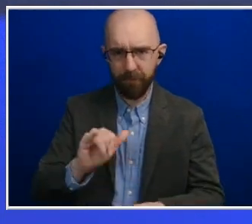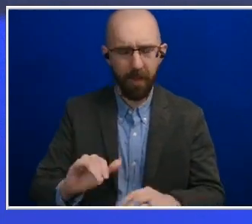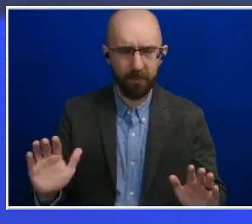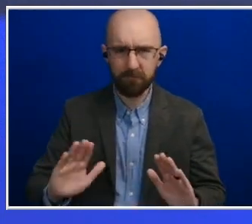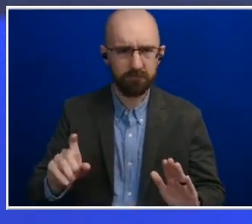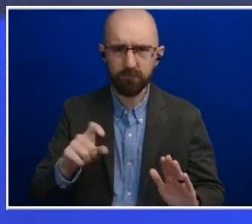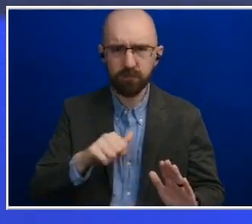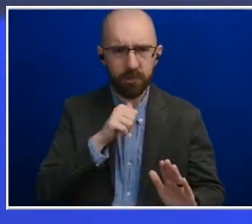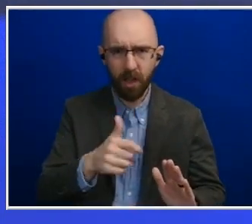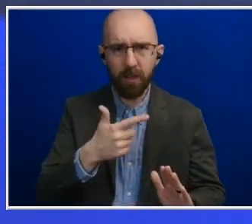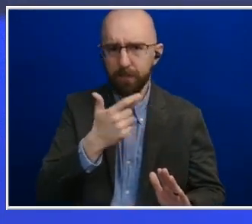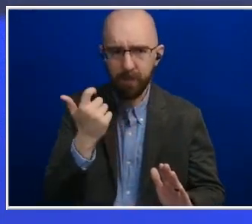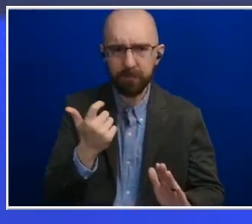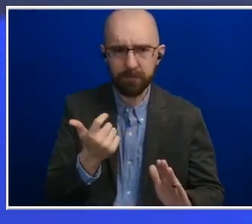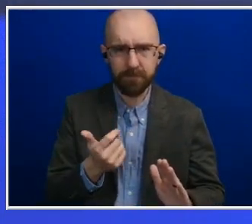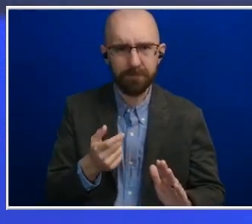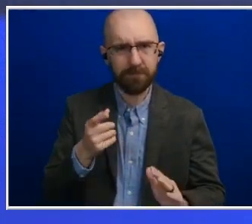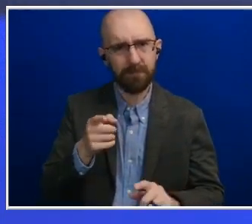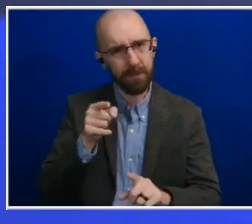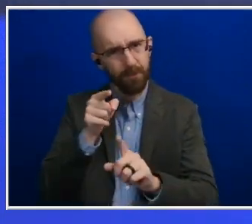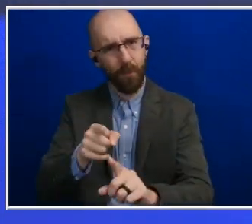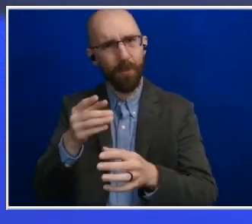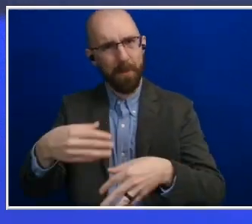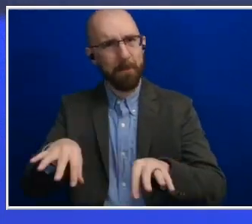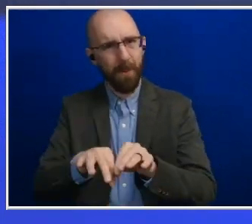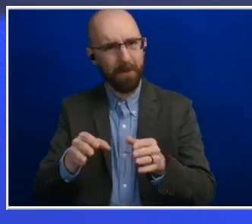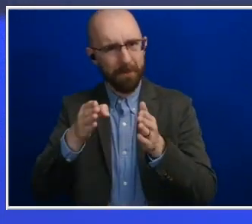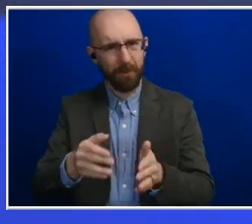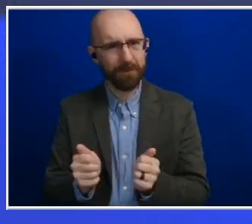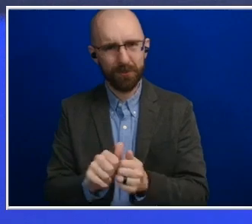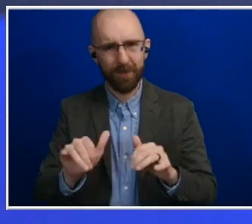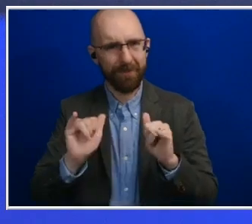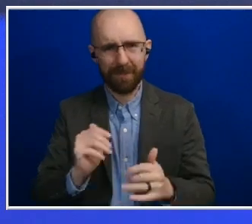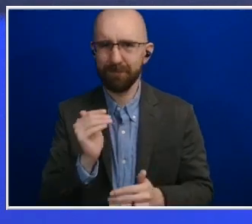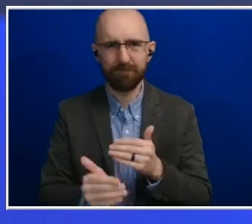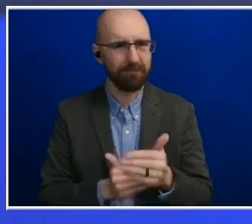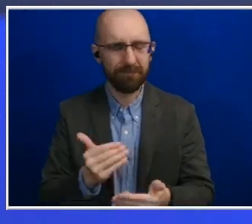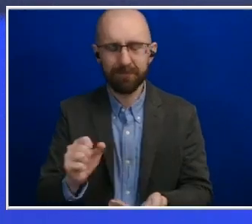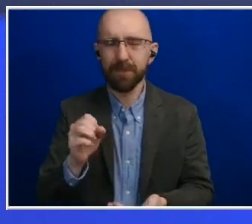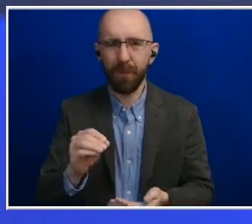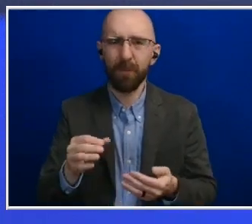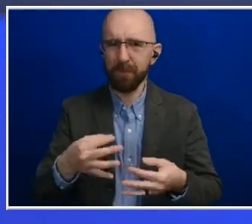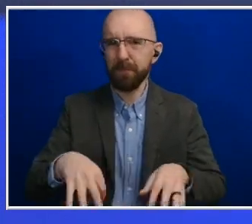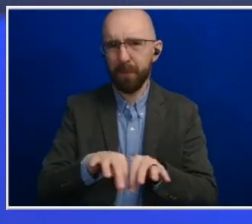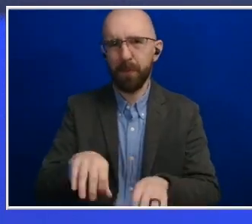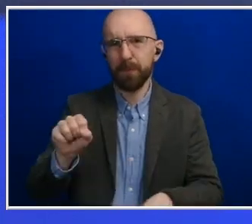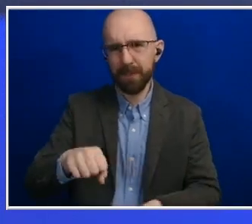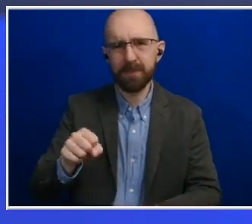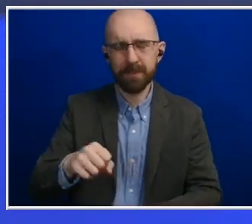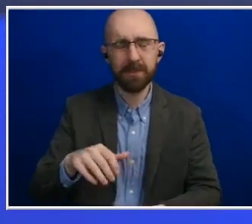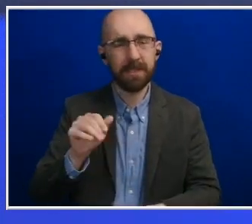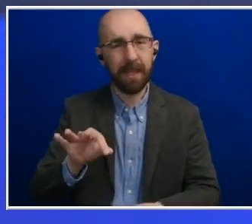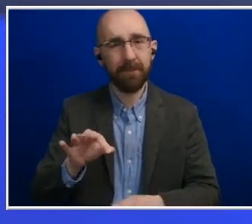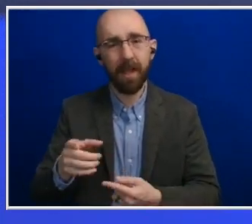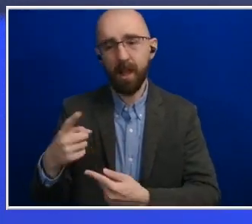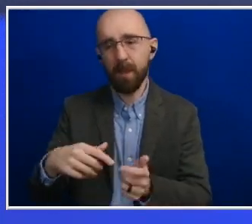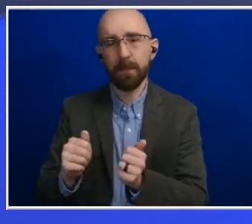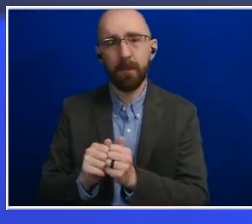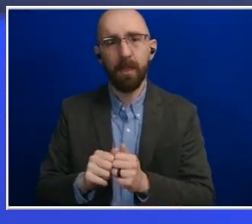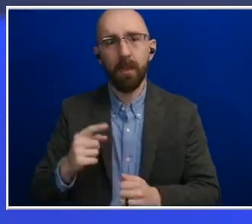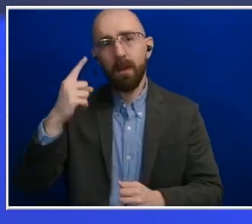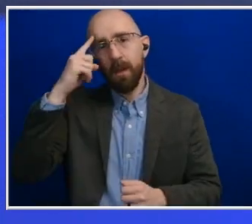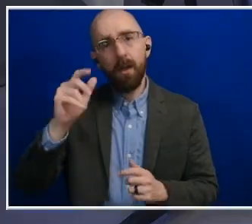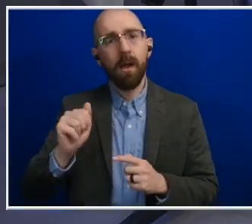because you're the important person, and so I think it is important, and if it comes with peace of mind, then it's